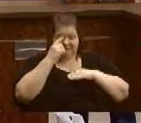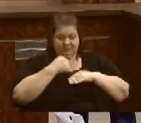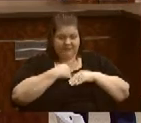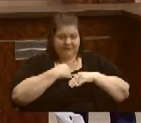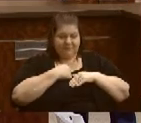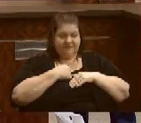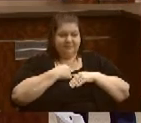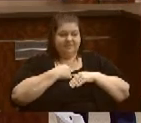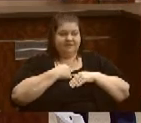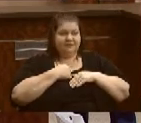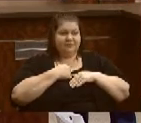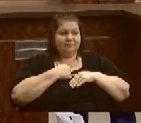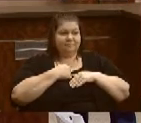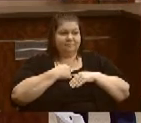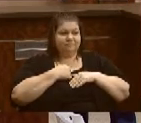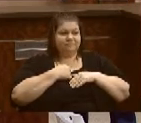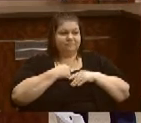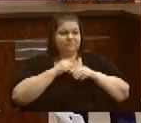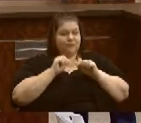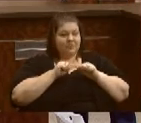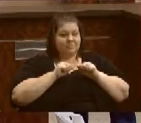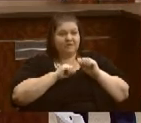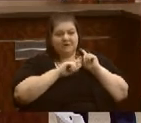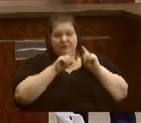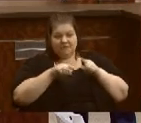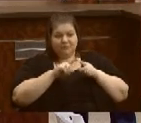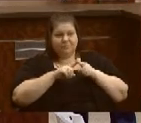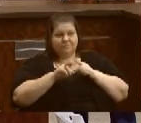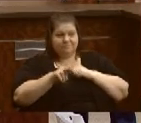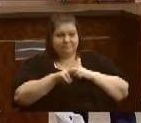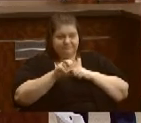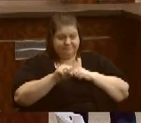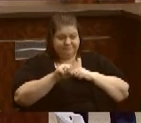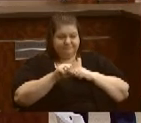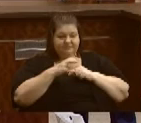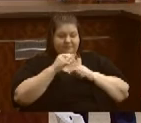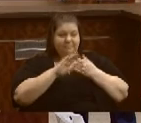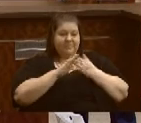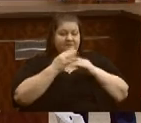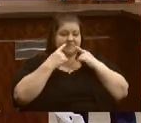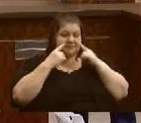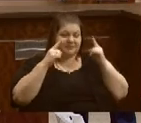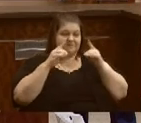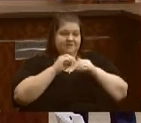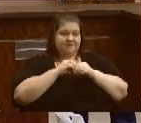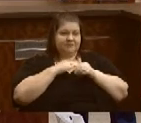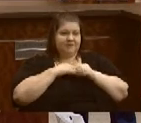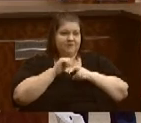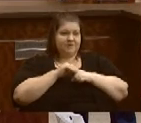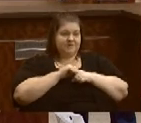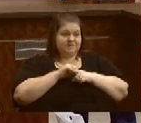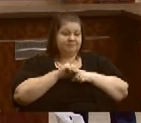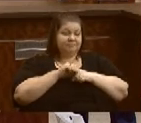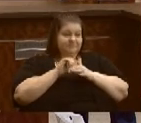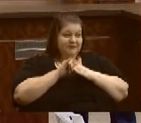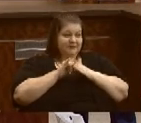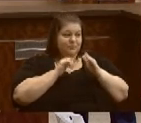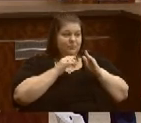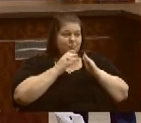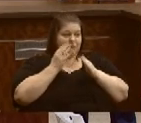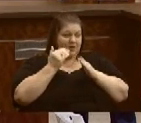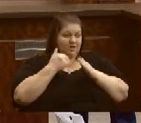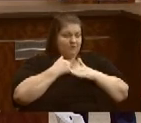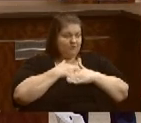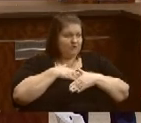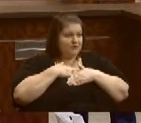be able to come to this country and be successful in my practice. And that's what I appreciate this country